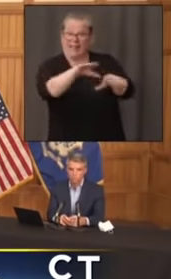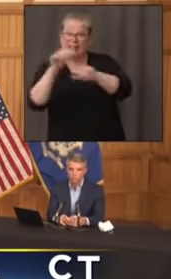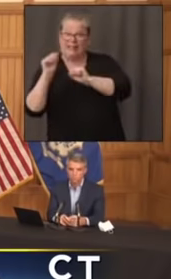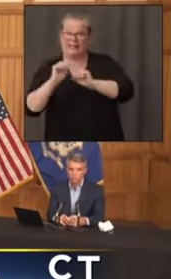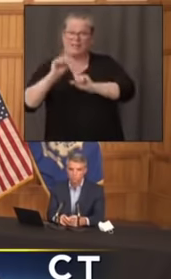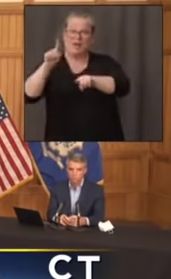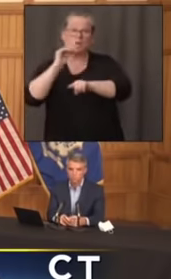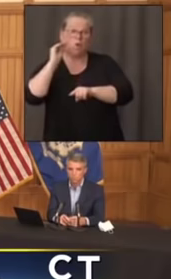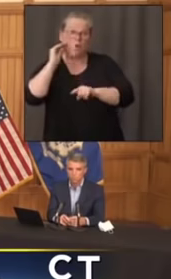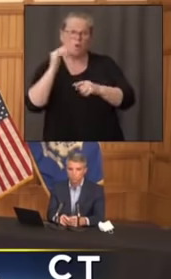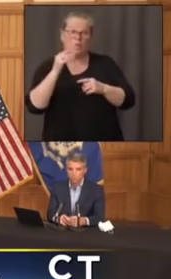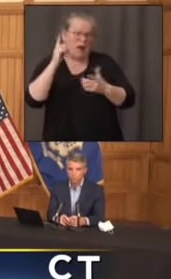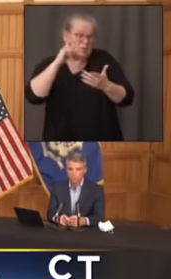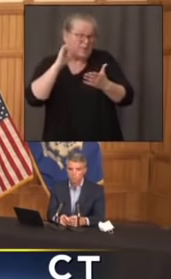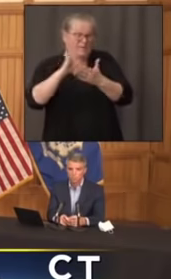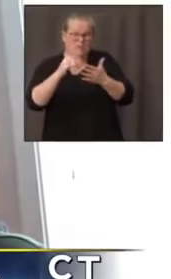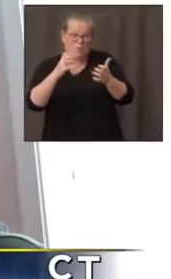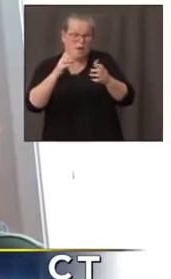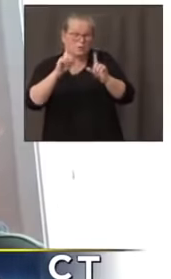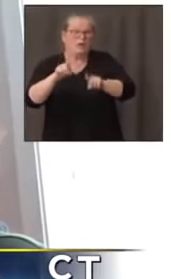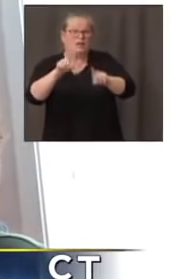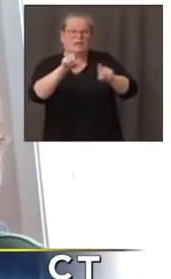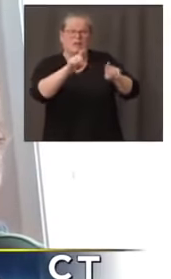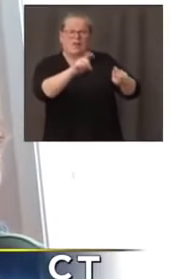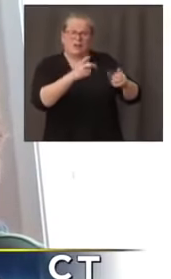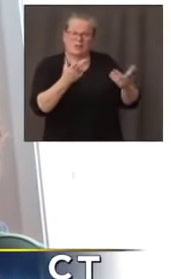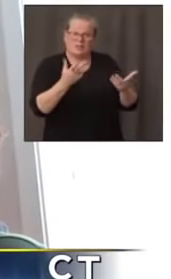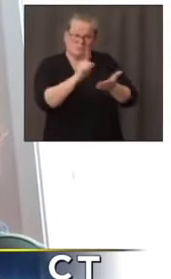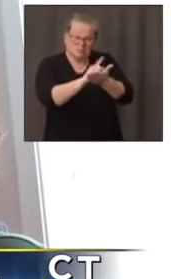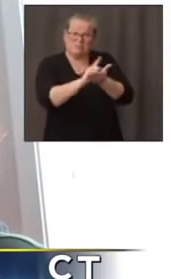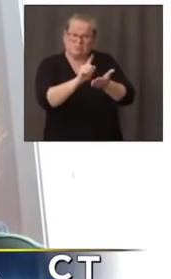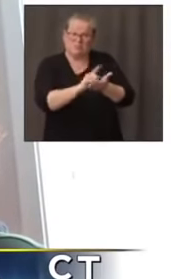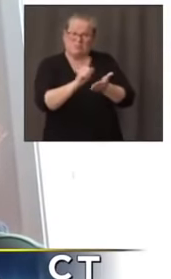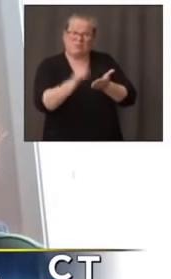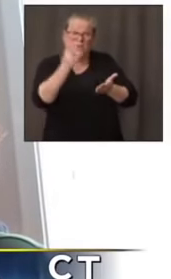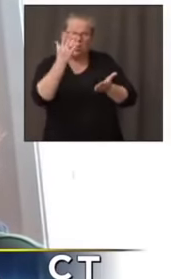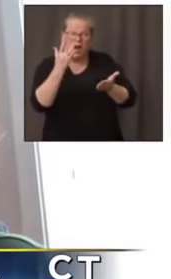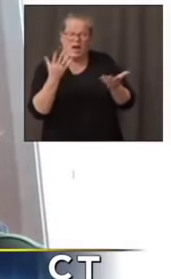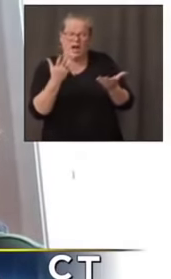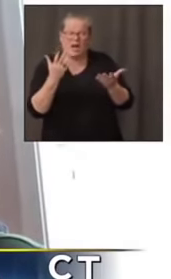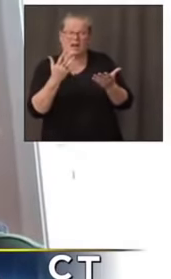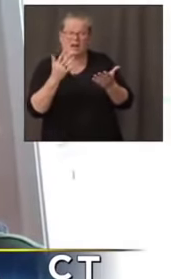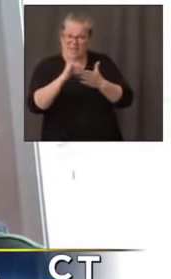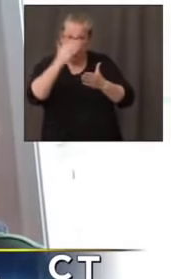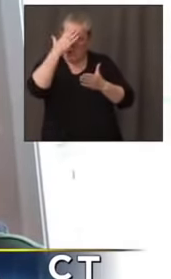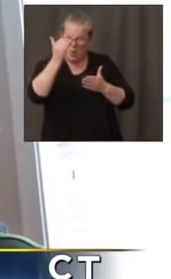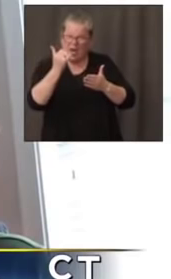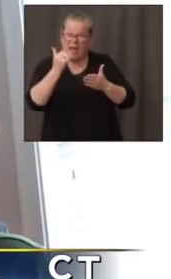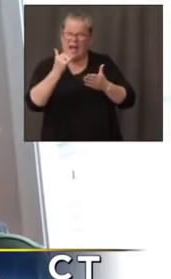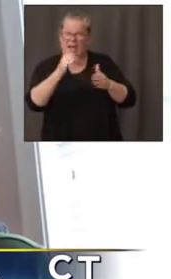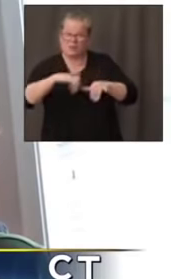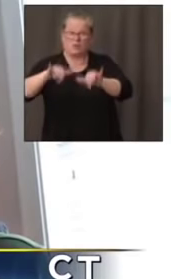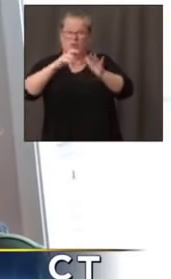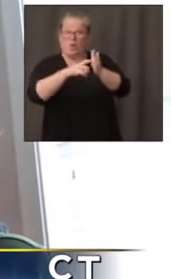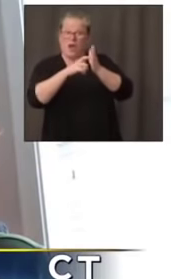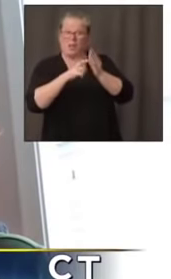a little bit? Yeah, just to reiterate, we didn't relax the standards. We just clarified,